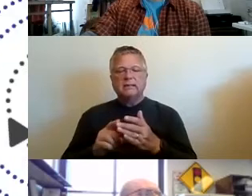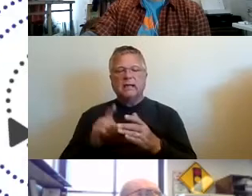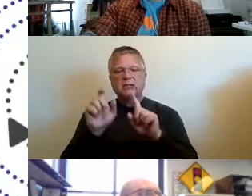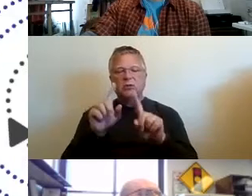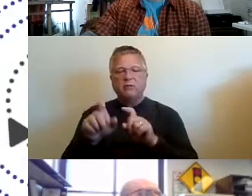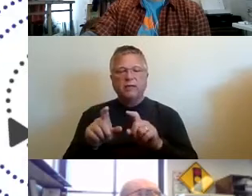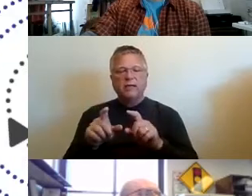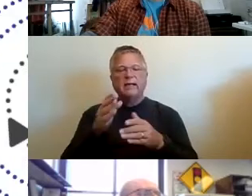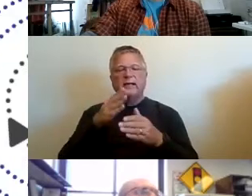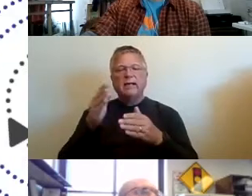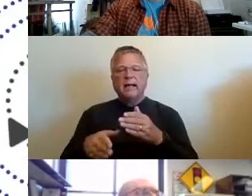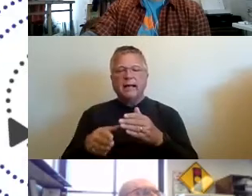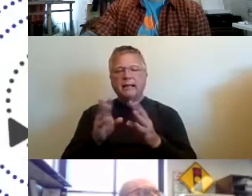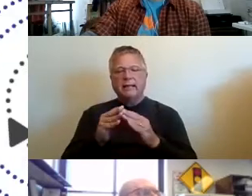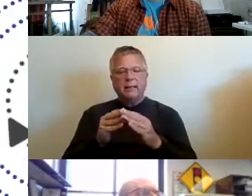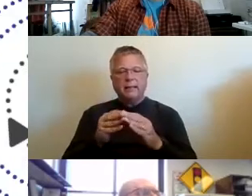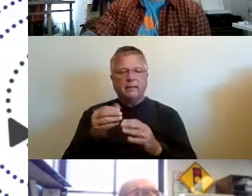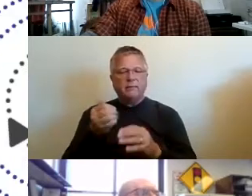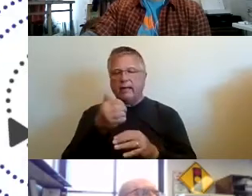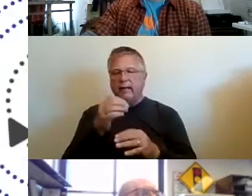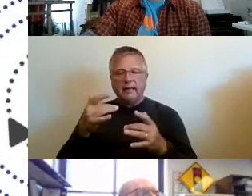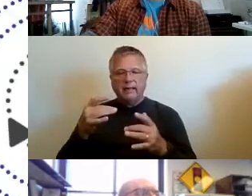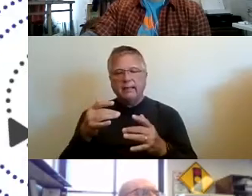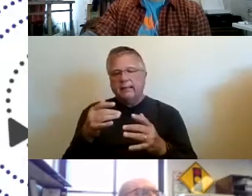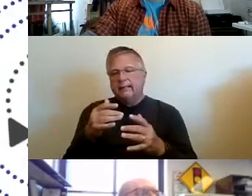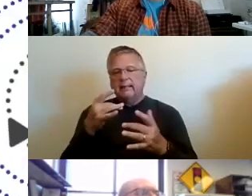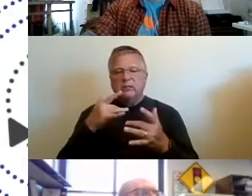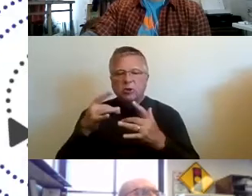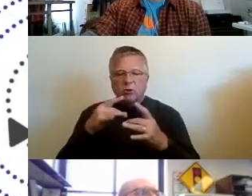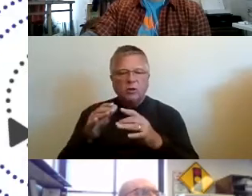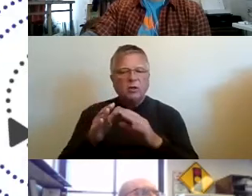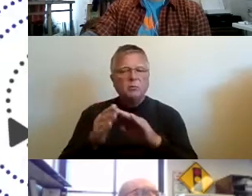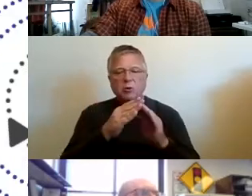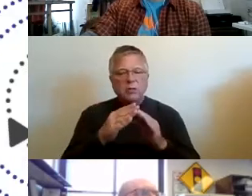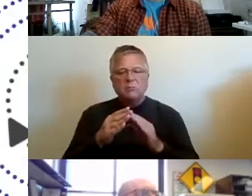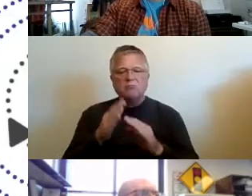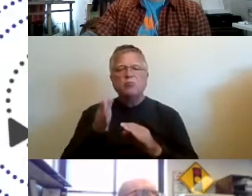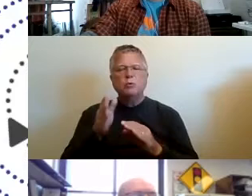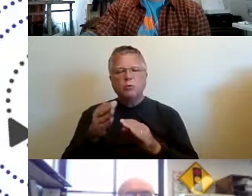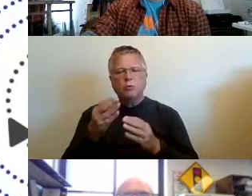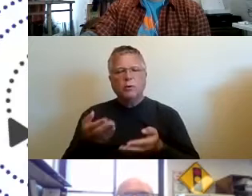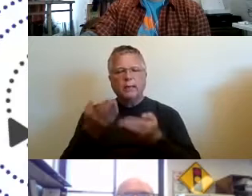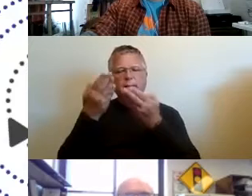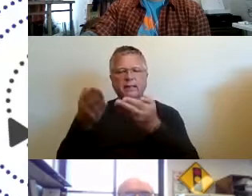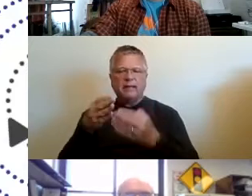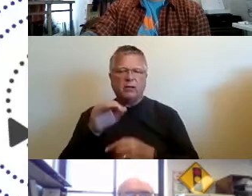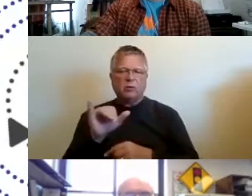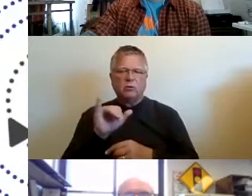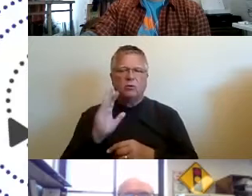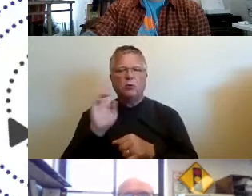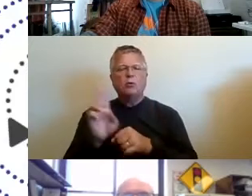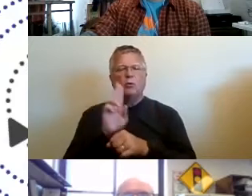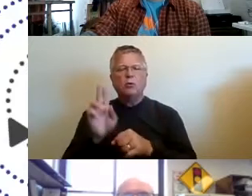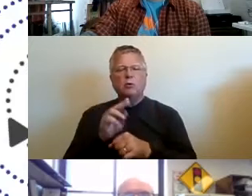any kind of meeting need for any kind of concerned communities, so we will accommodate that also. We will use the